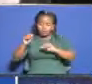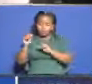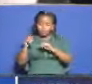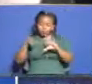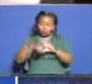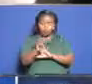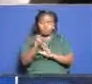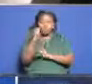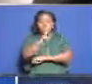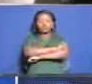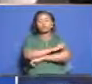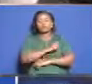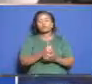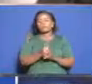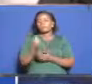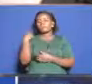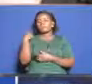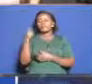got an accident